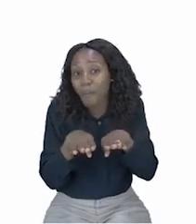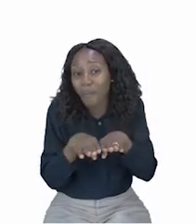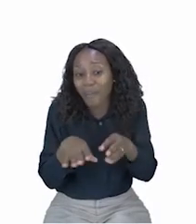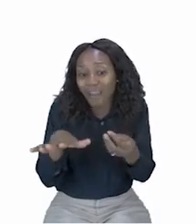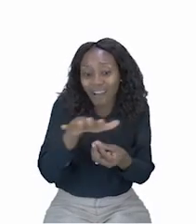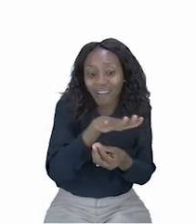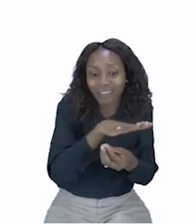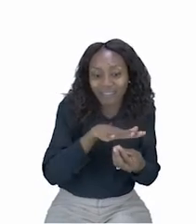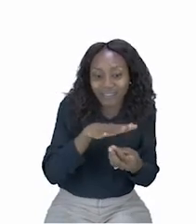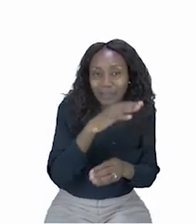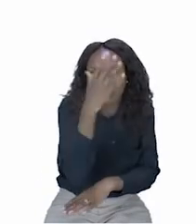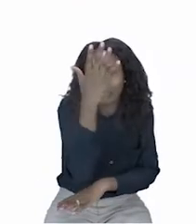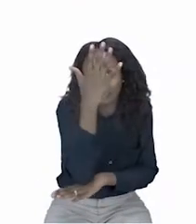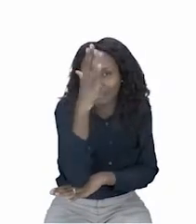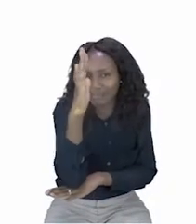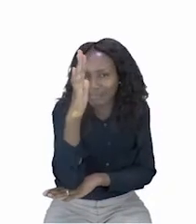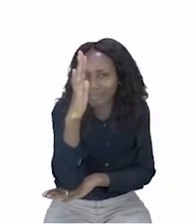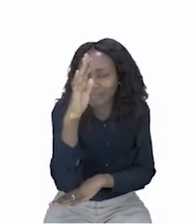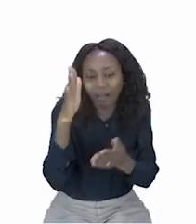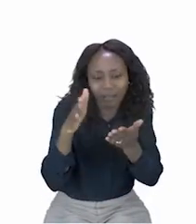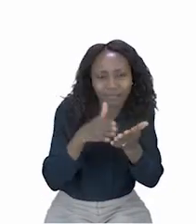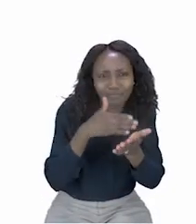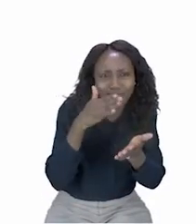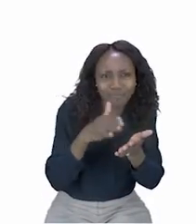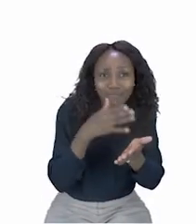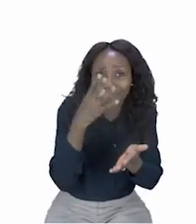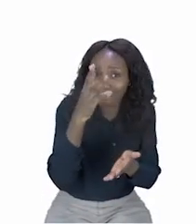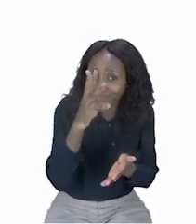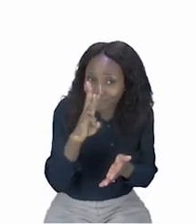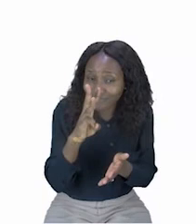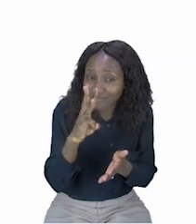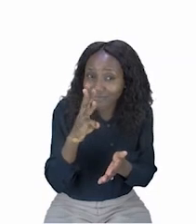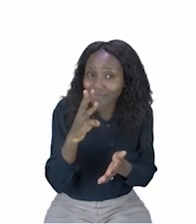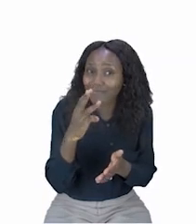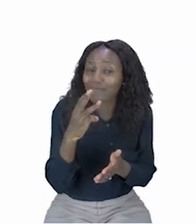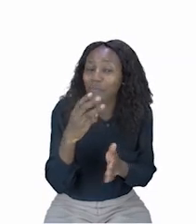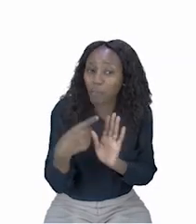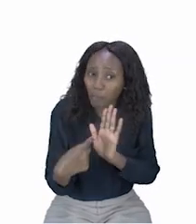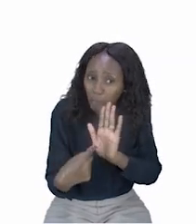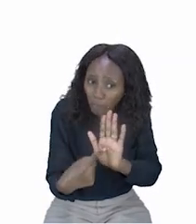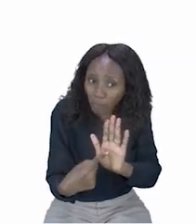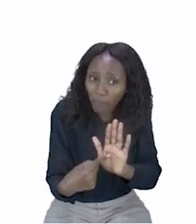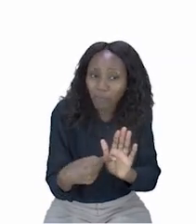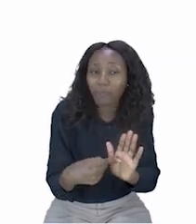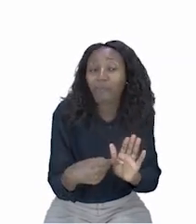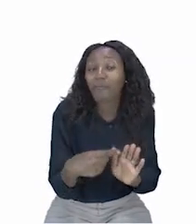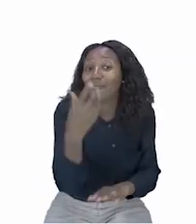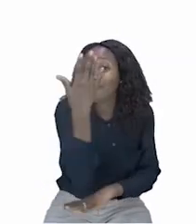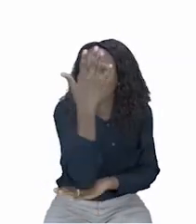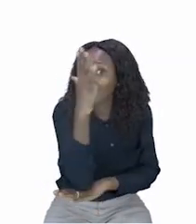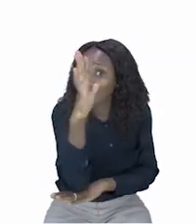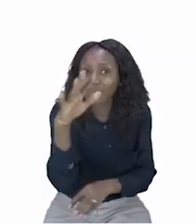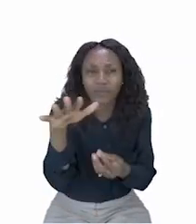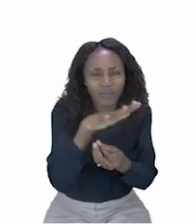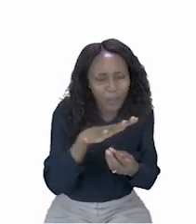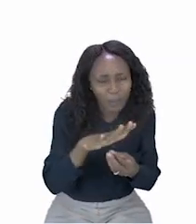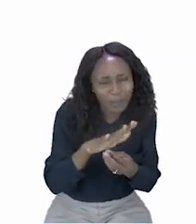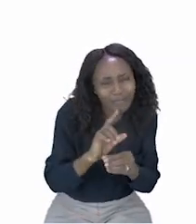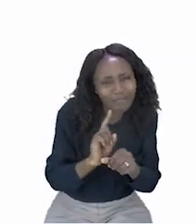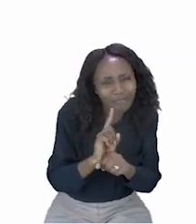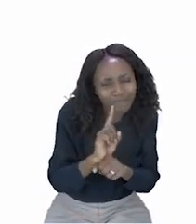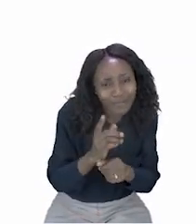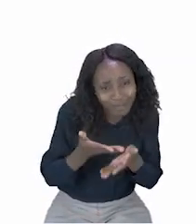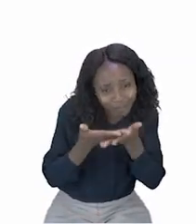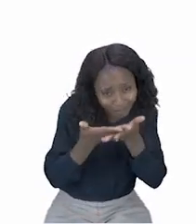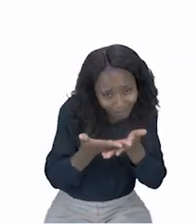on page 6, we have a family tree. But I would like to help you first and explain who